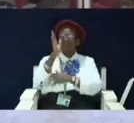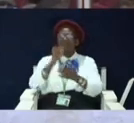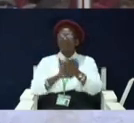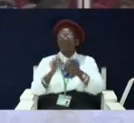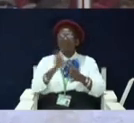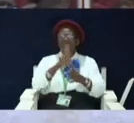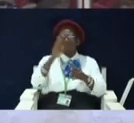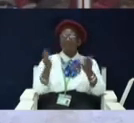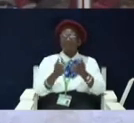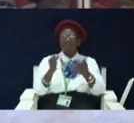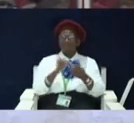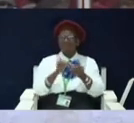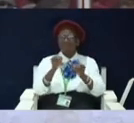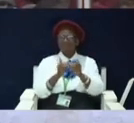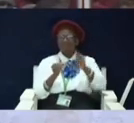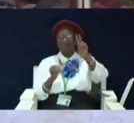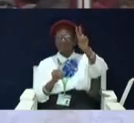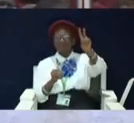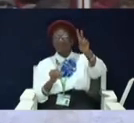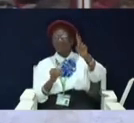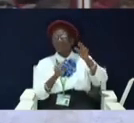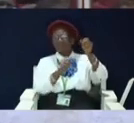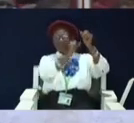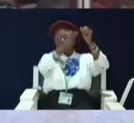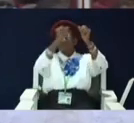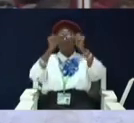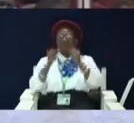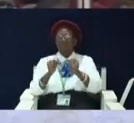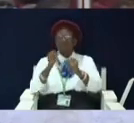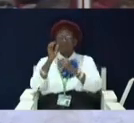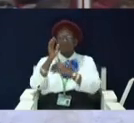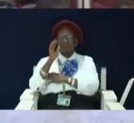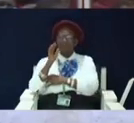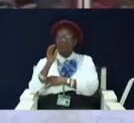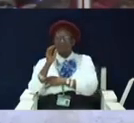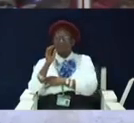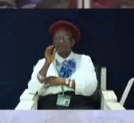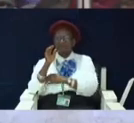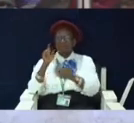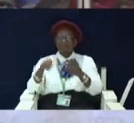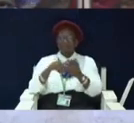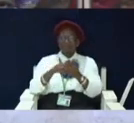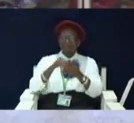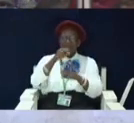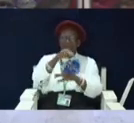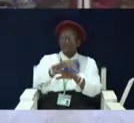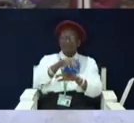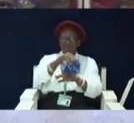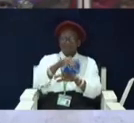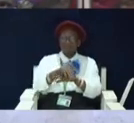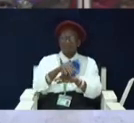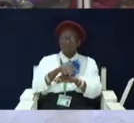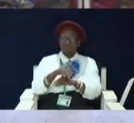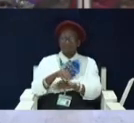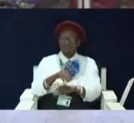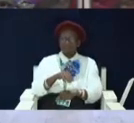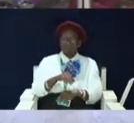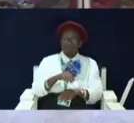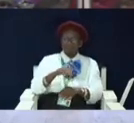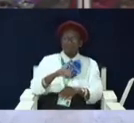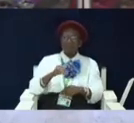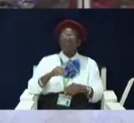two, ekeji, Almighty God, ki Olorun Olodumare, this night ale yi, give